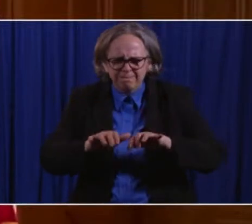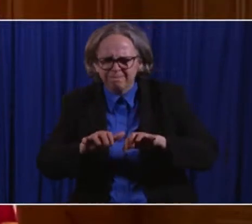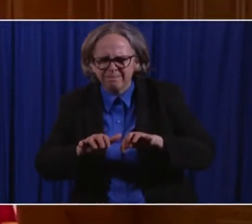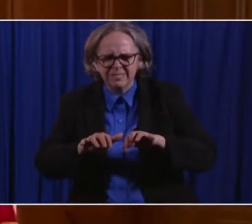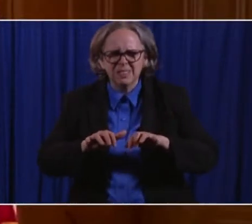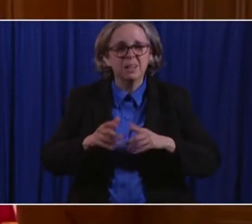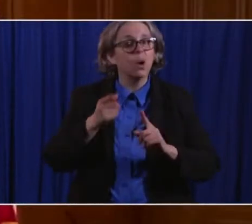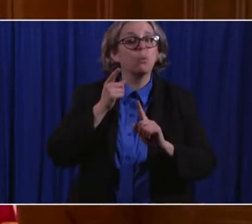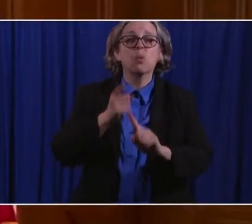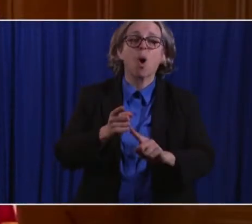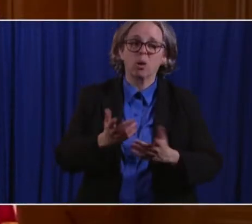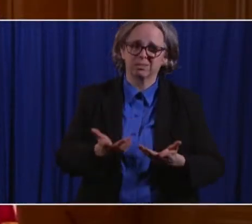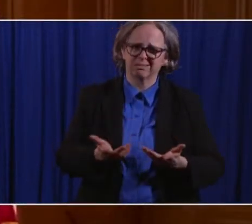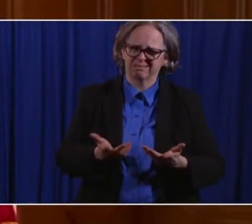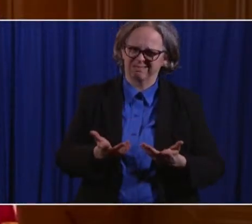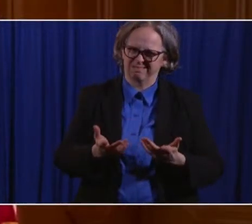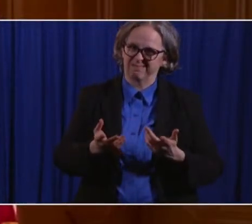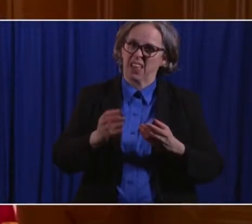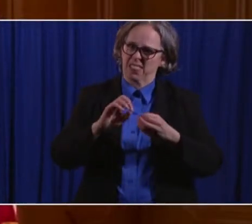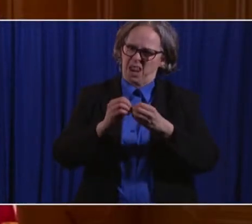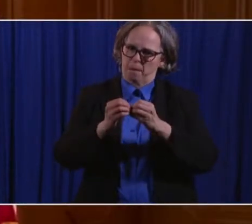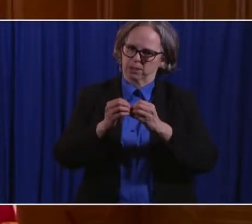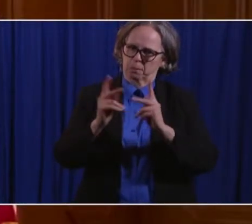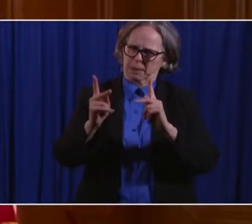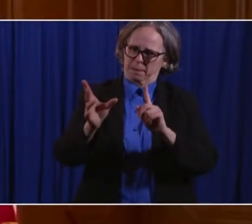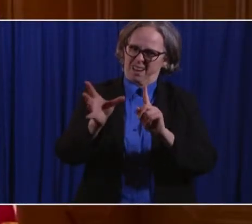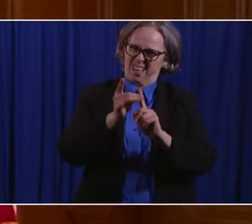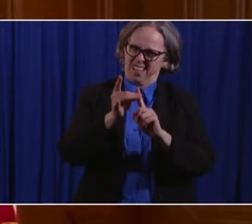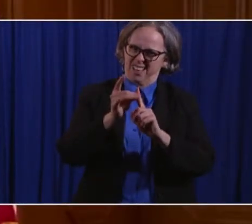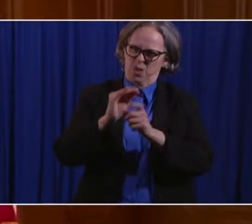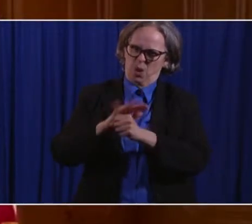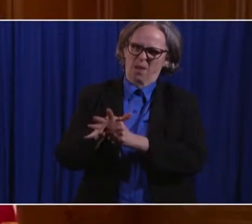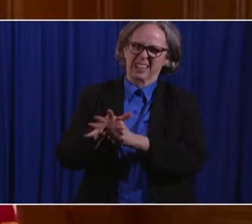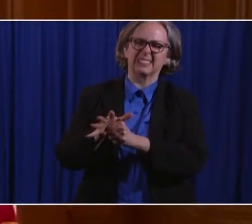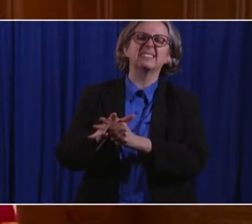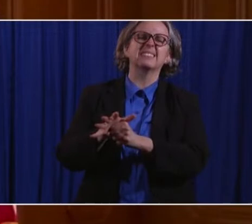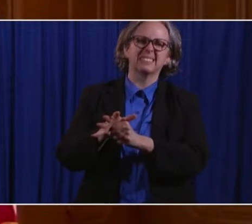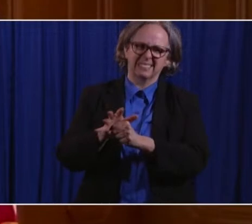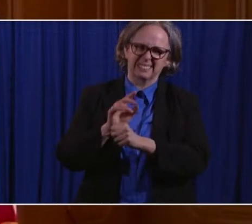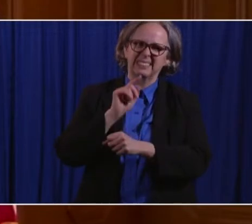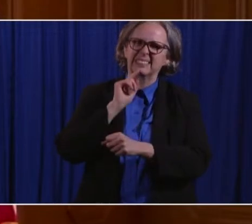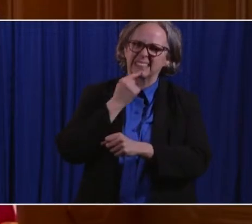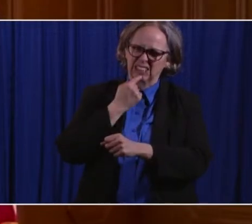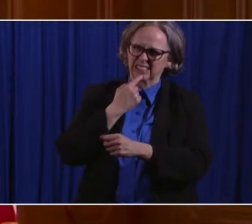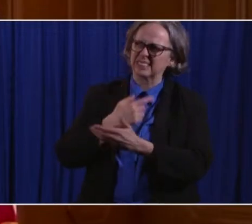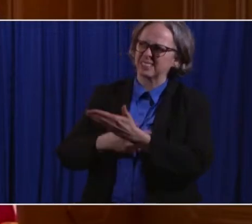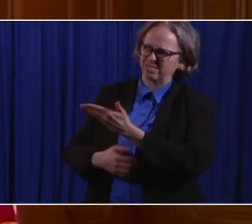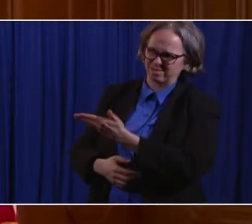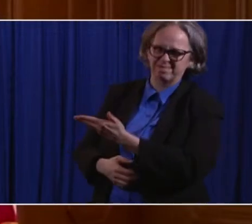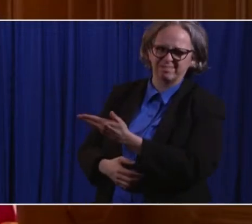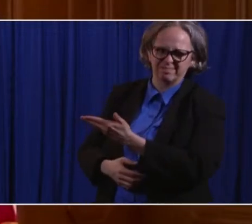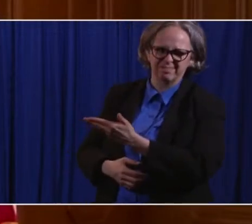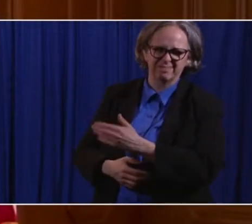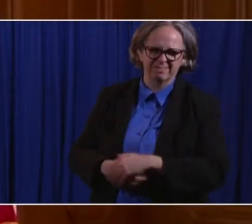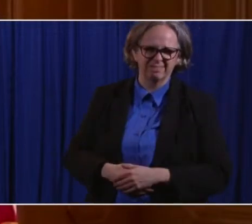while, we were moving in the right direction, but if you look at these, you'll see more of these now